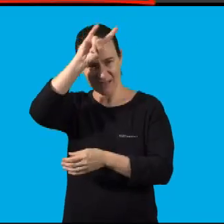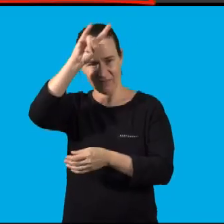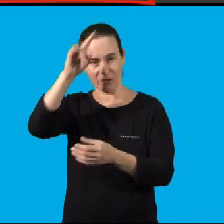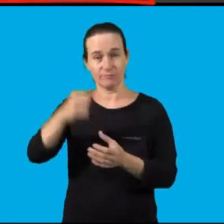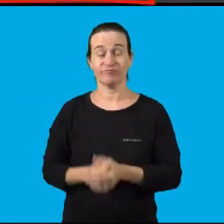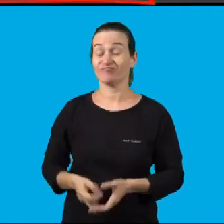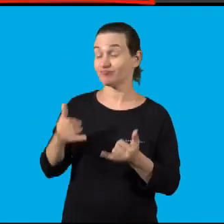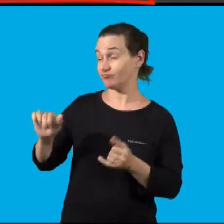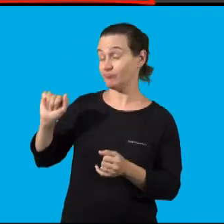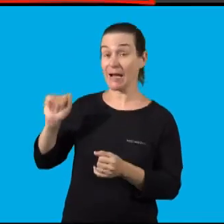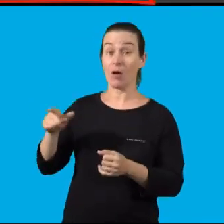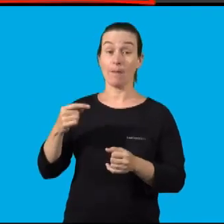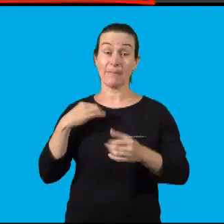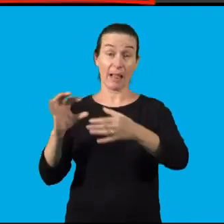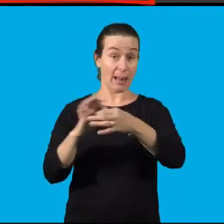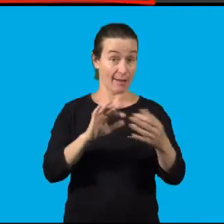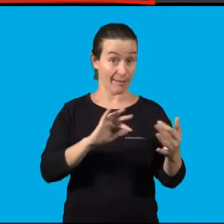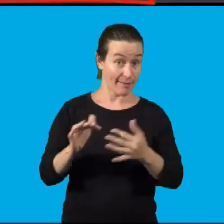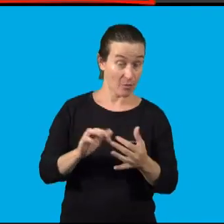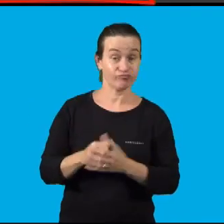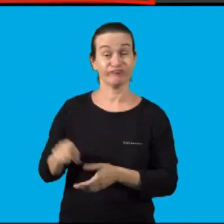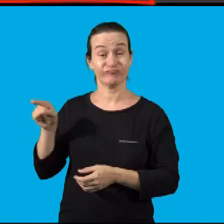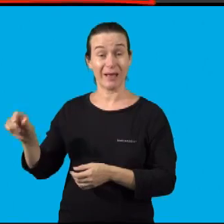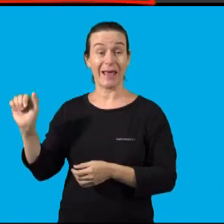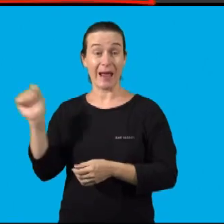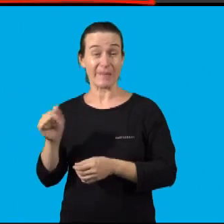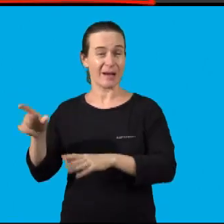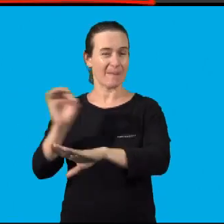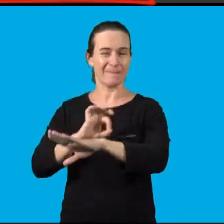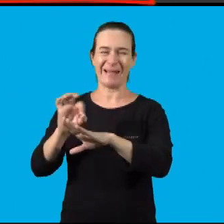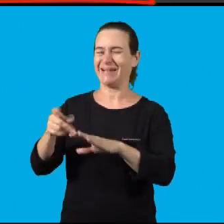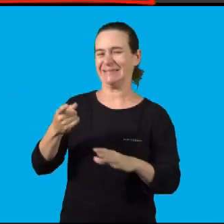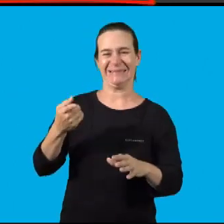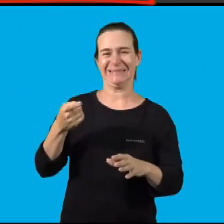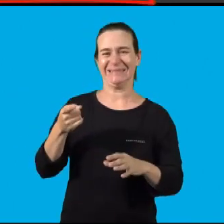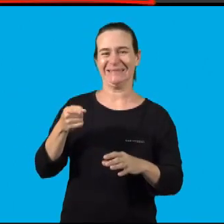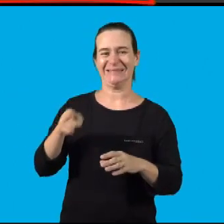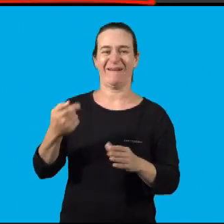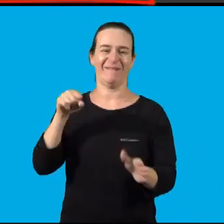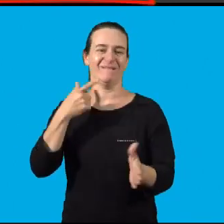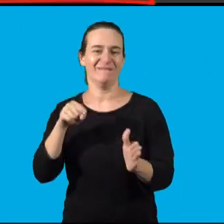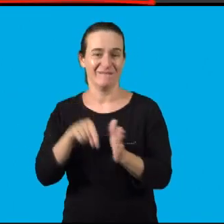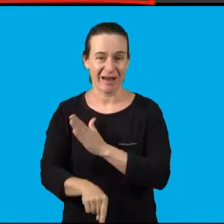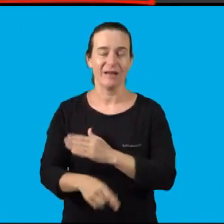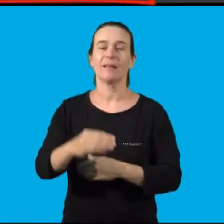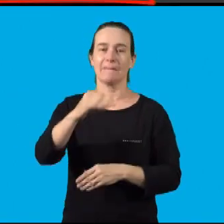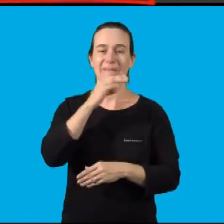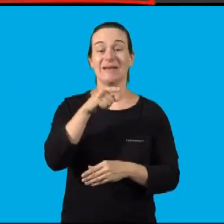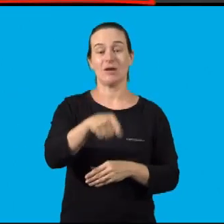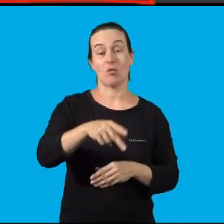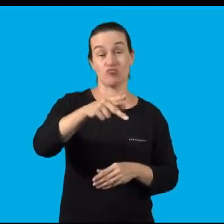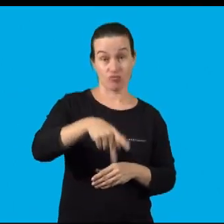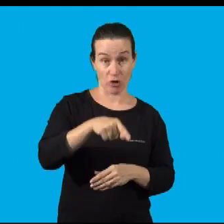plan backfires and ultimately causes the prosecution of Proctor. Now, let's look